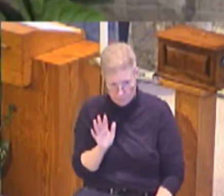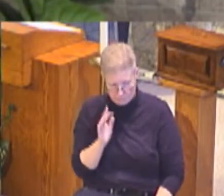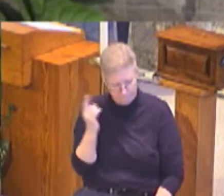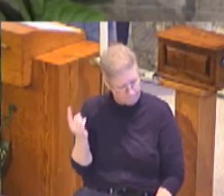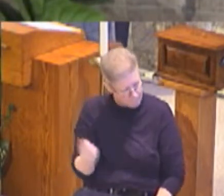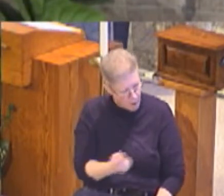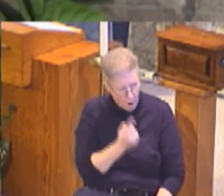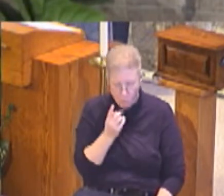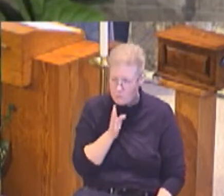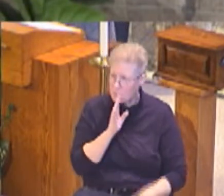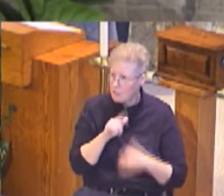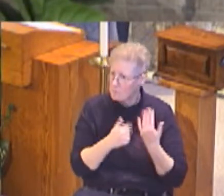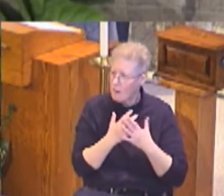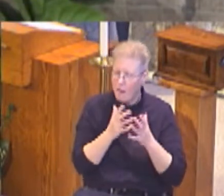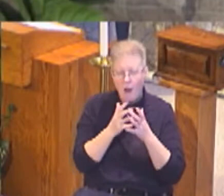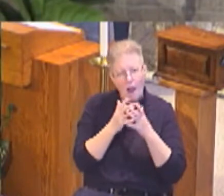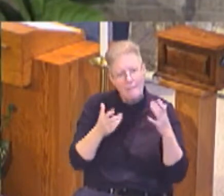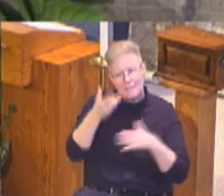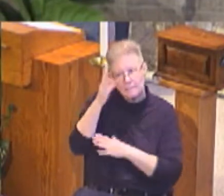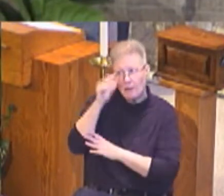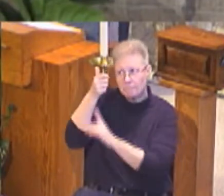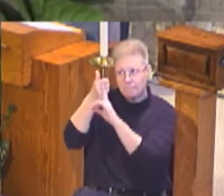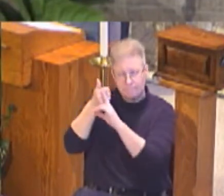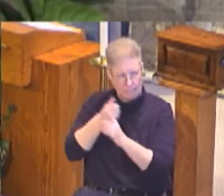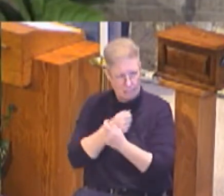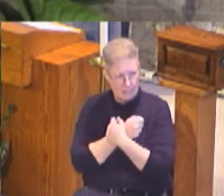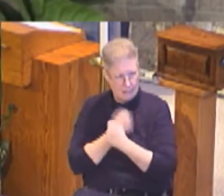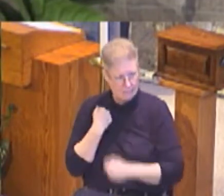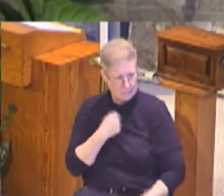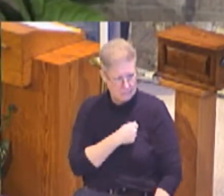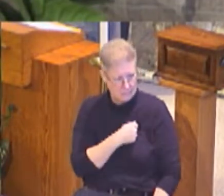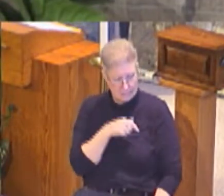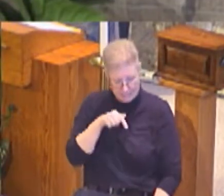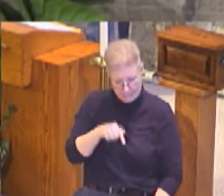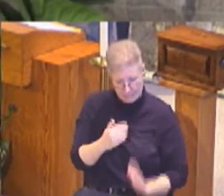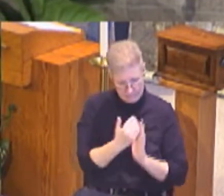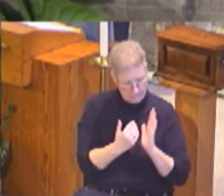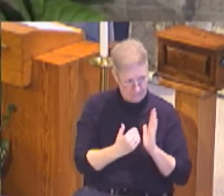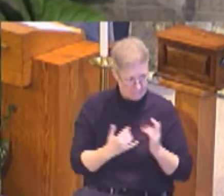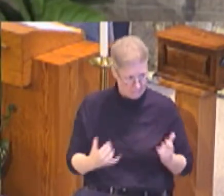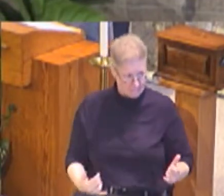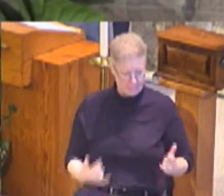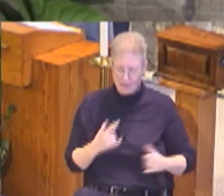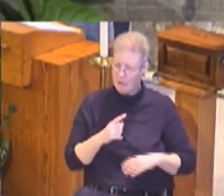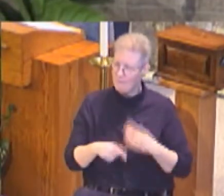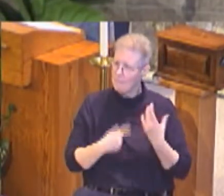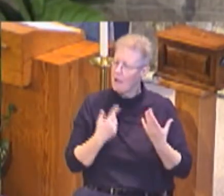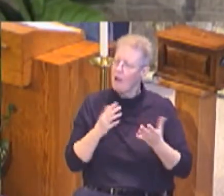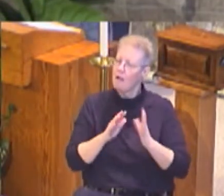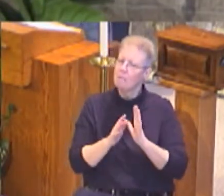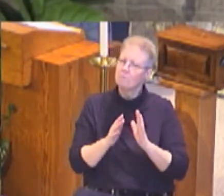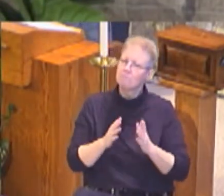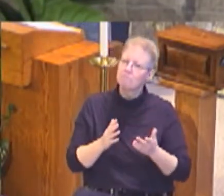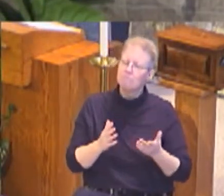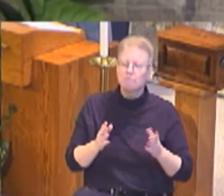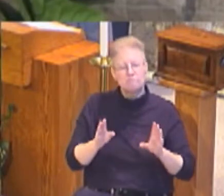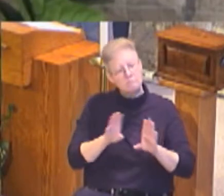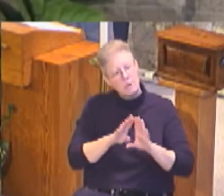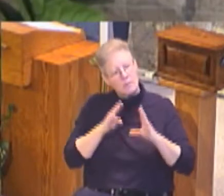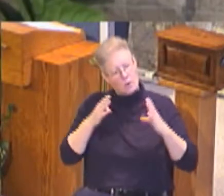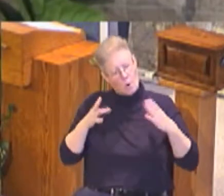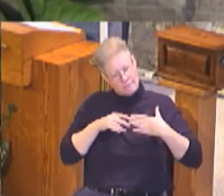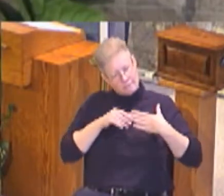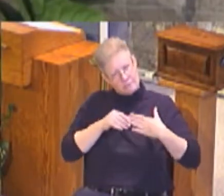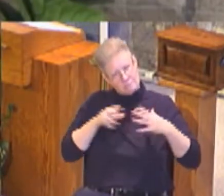lesson today is all about opening to and receiving that love. This is